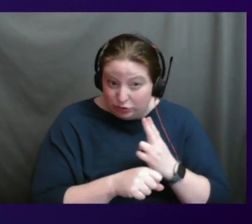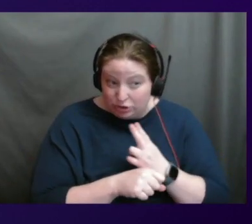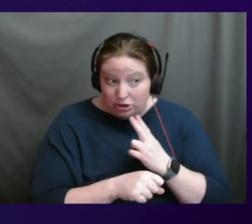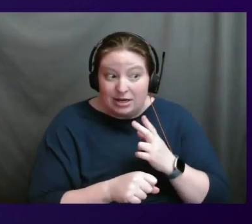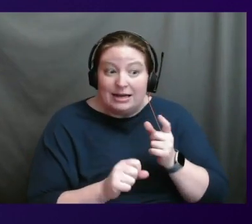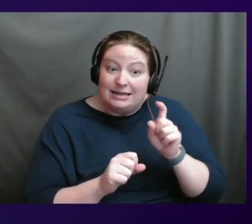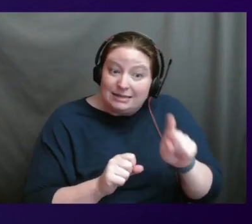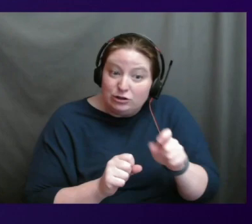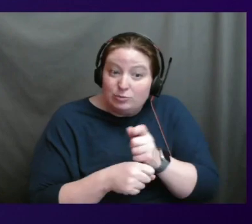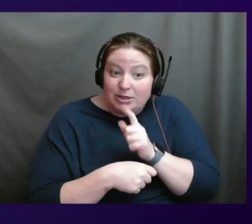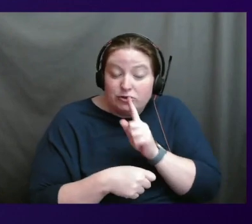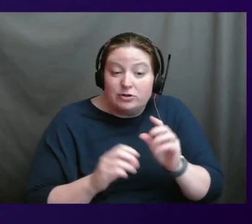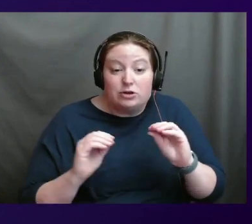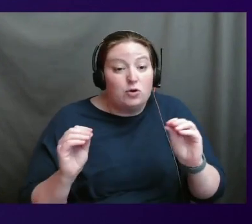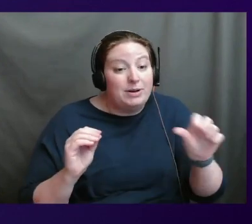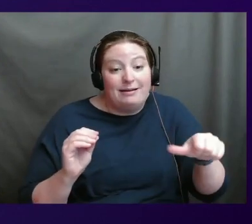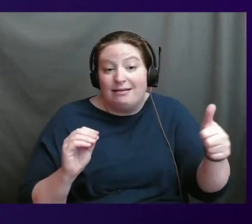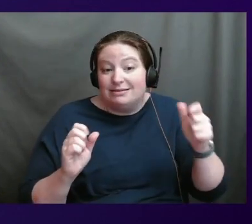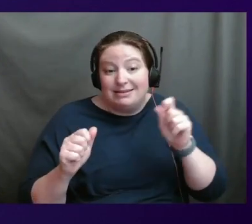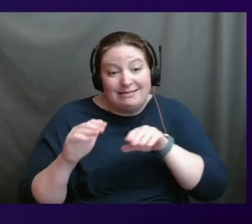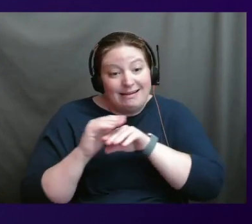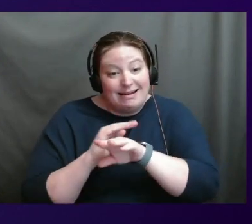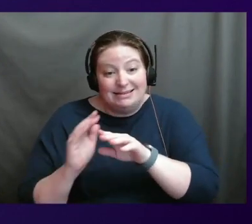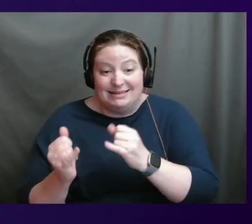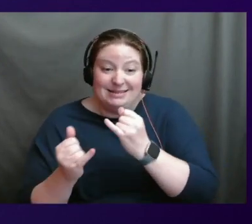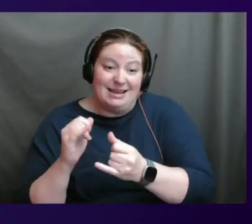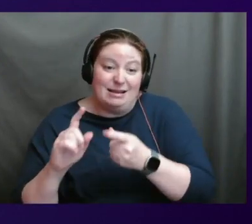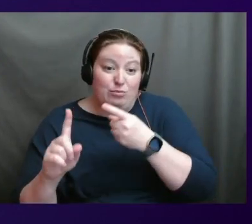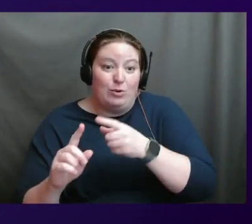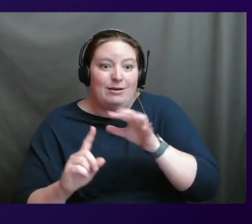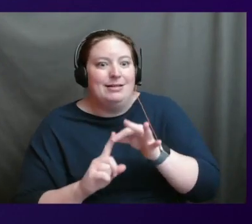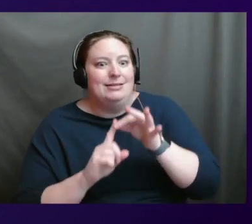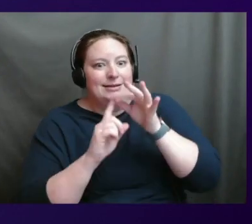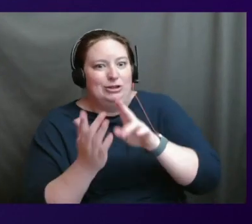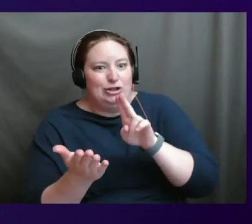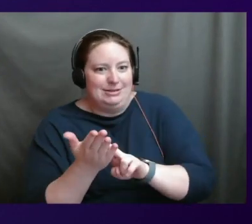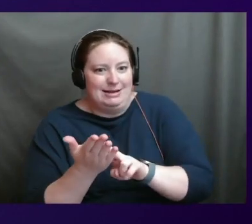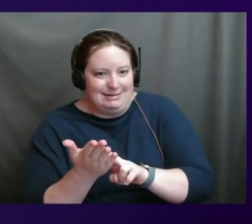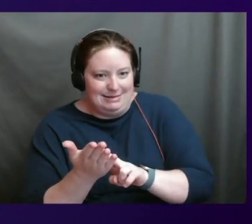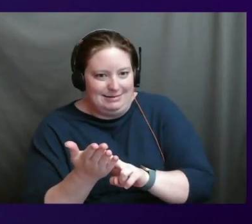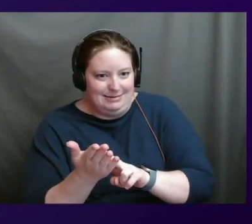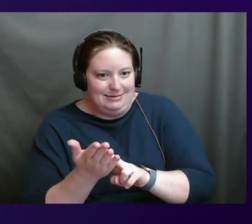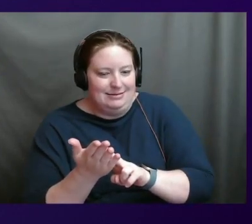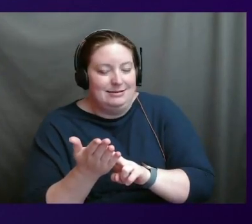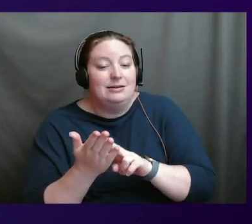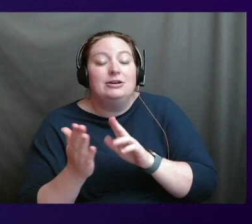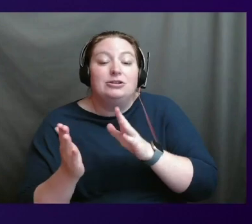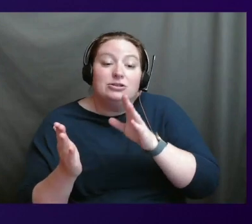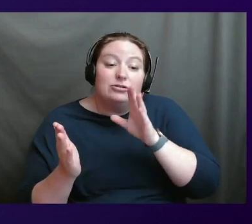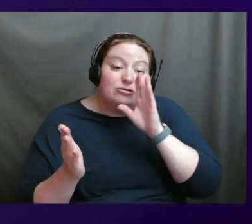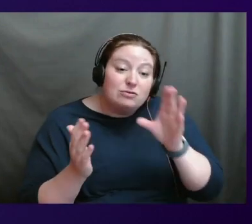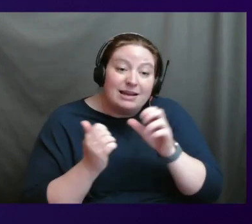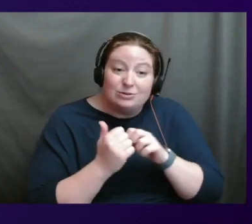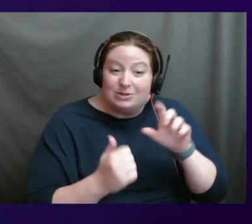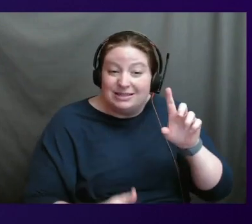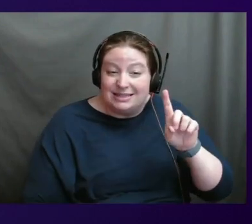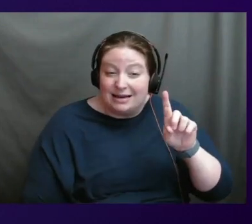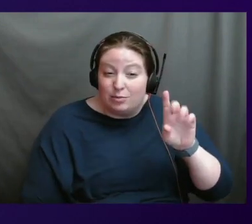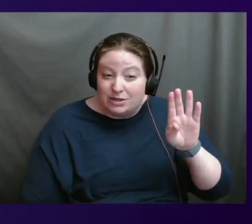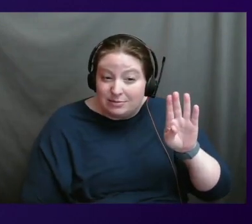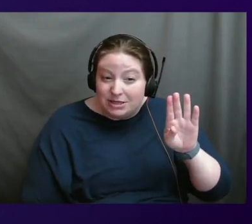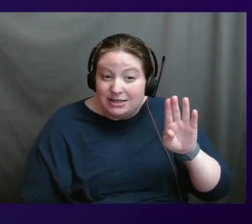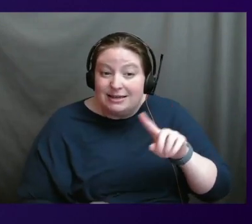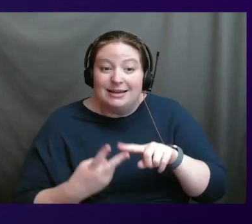else can access this endpoint unless they're signed in. So not only are we directly tied into DynamoDB, but now we're directly tied into